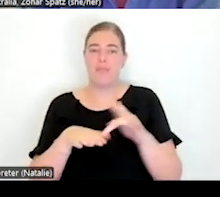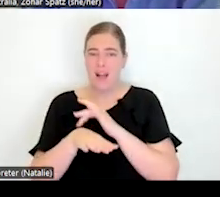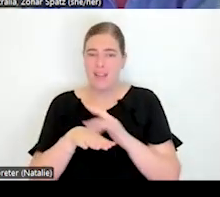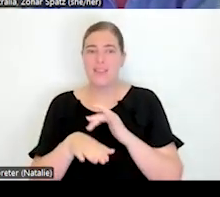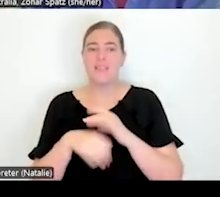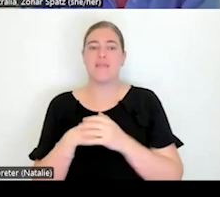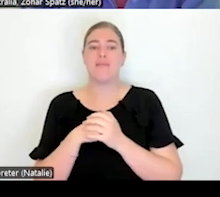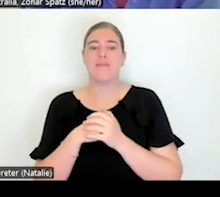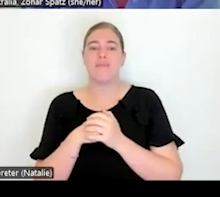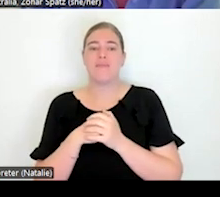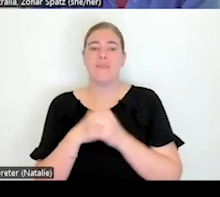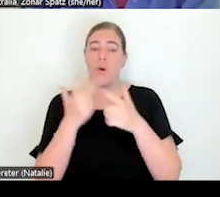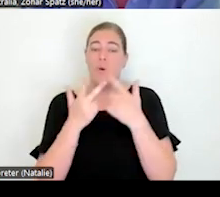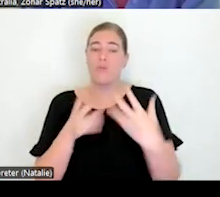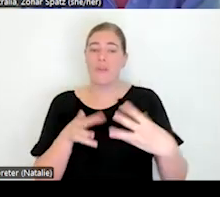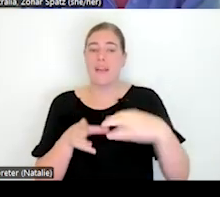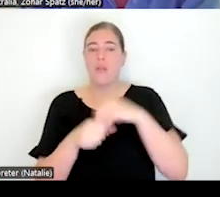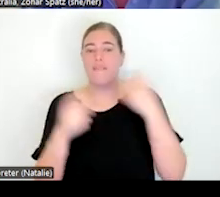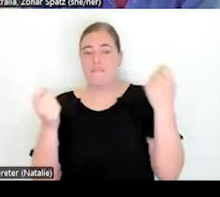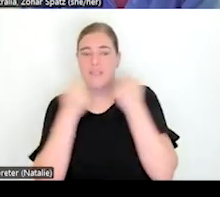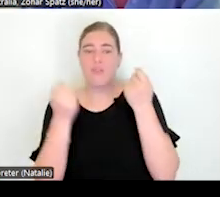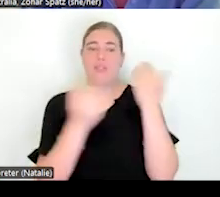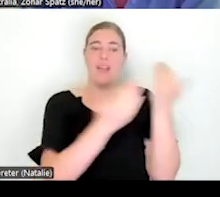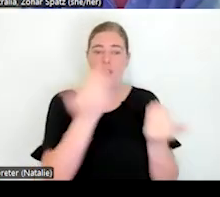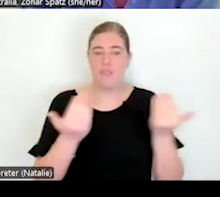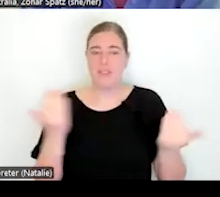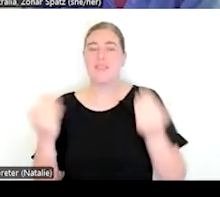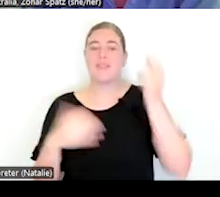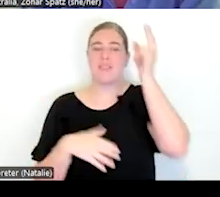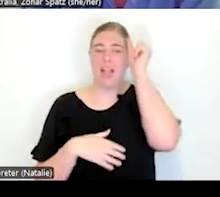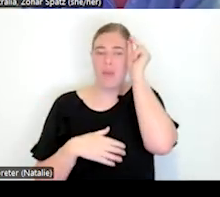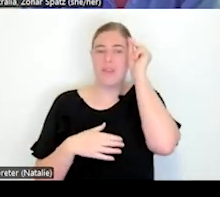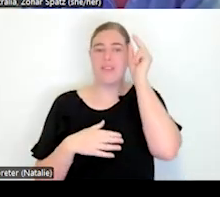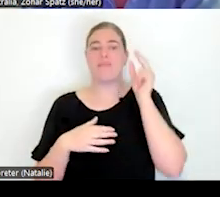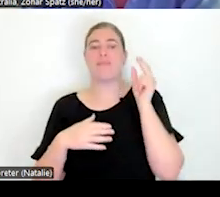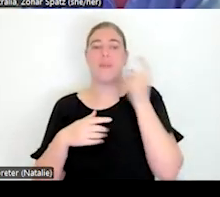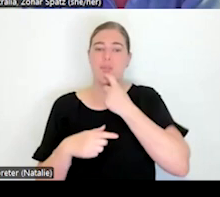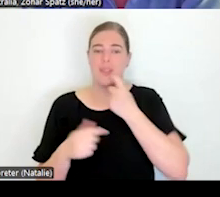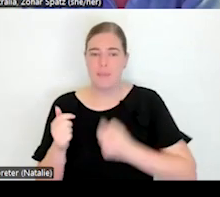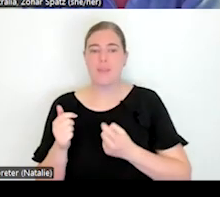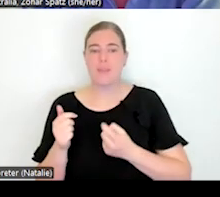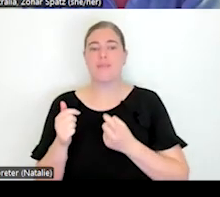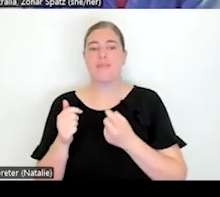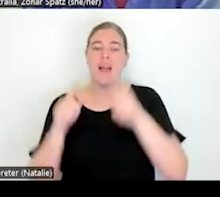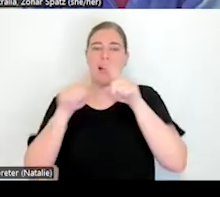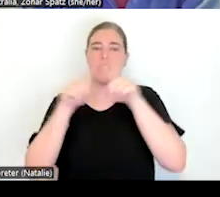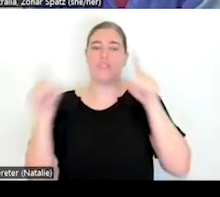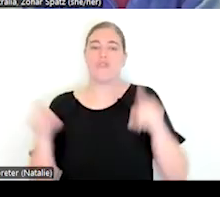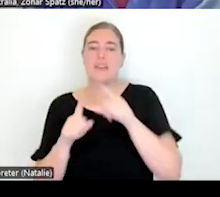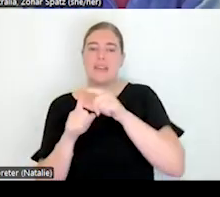these tenders will also include festivals, galleries, libraries, archives and